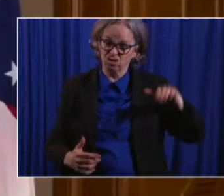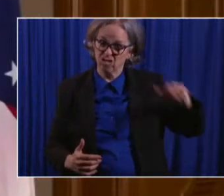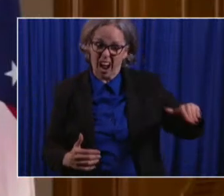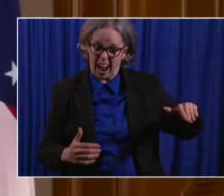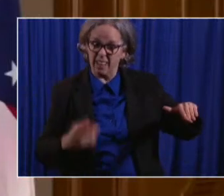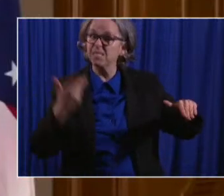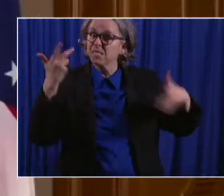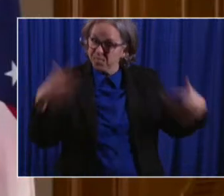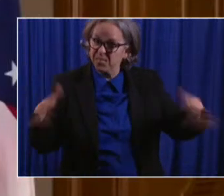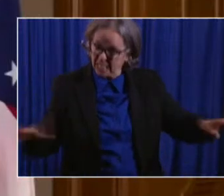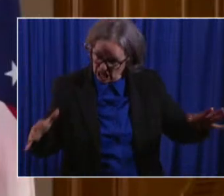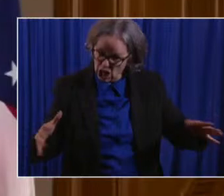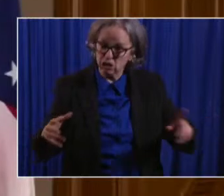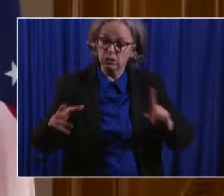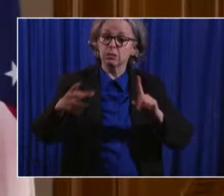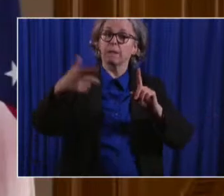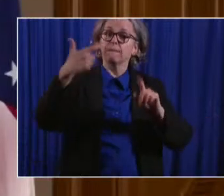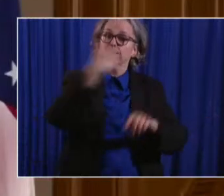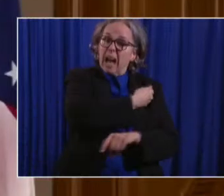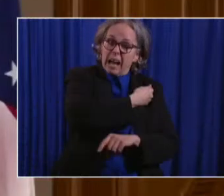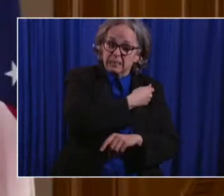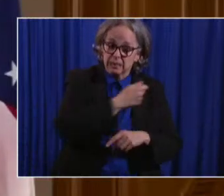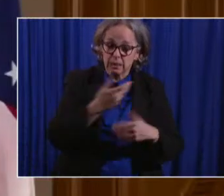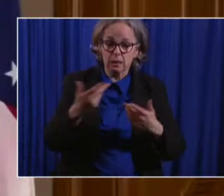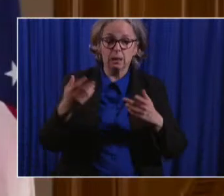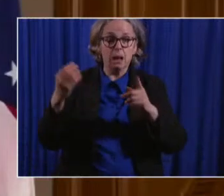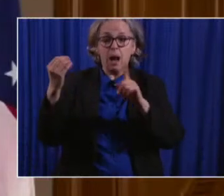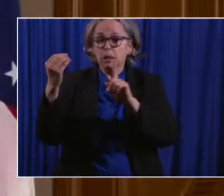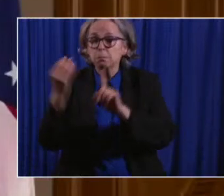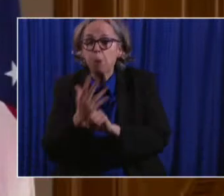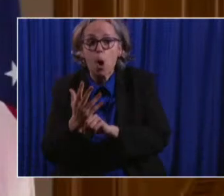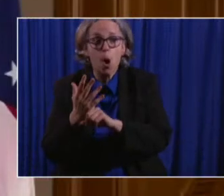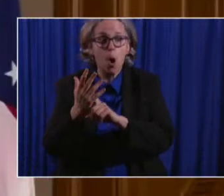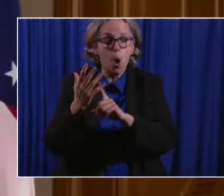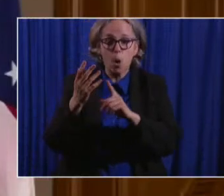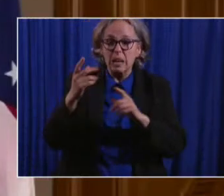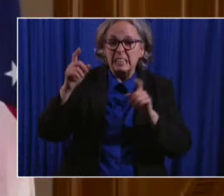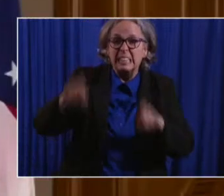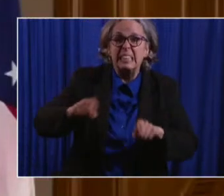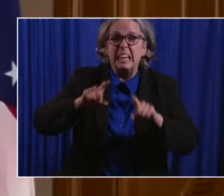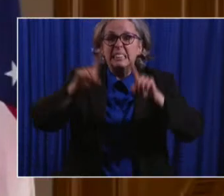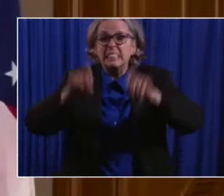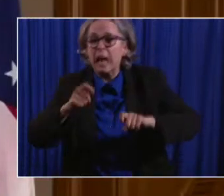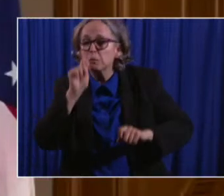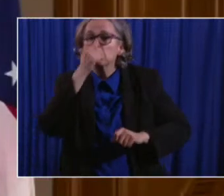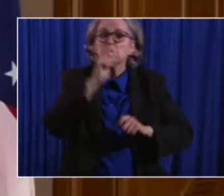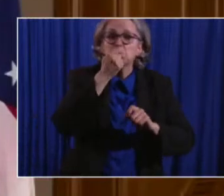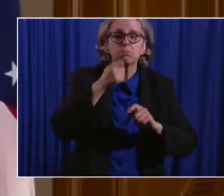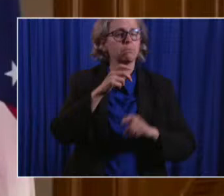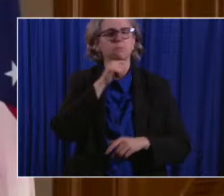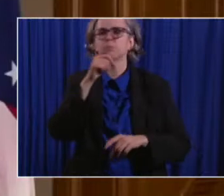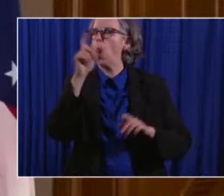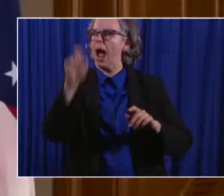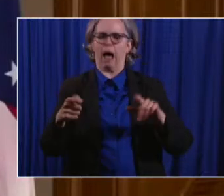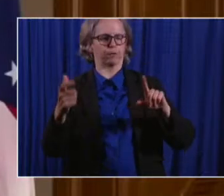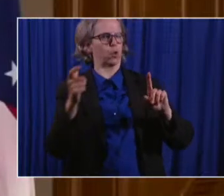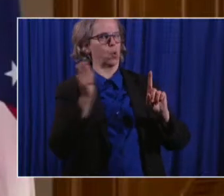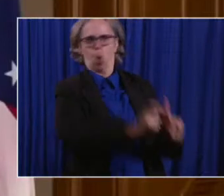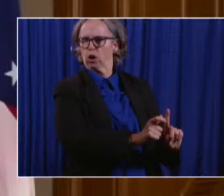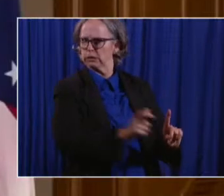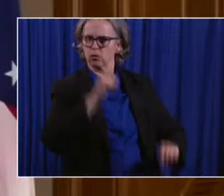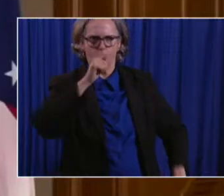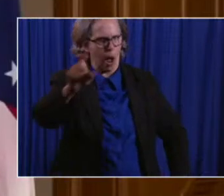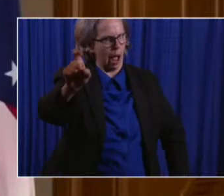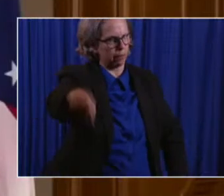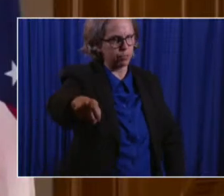children do not have to quarantine or be tested if they're exposed. Unvaccinated children who are close contacts